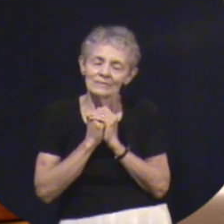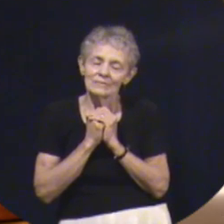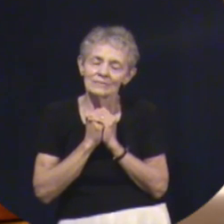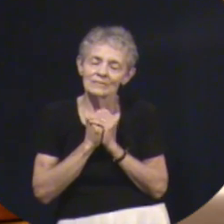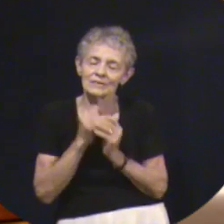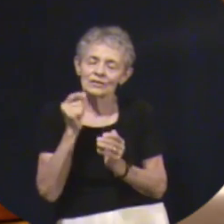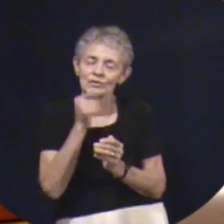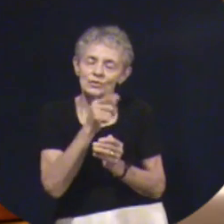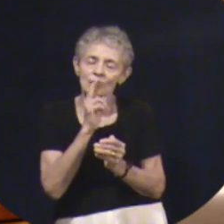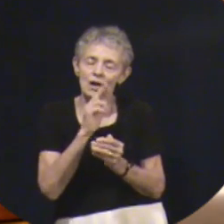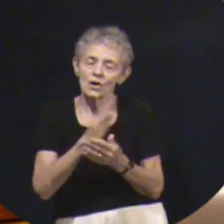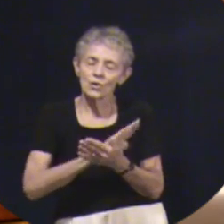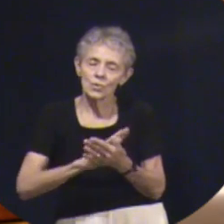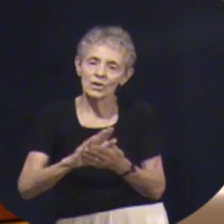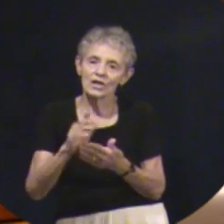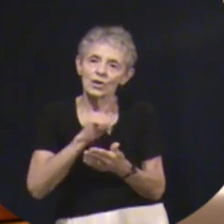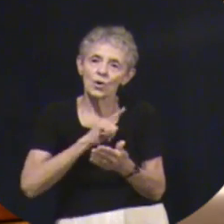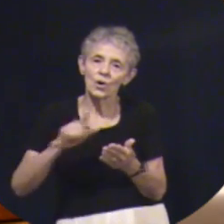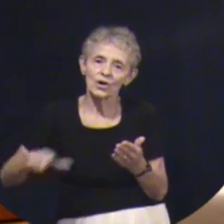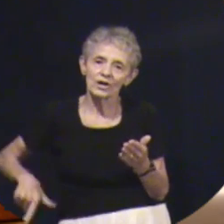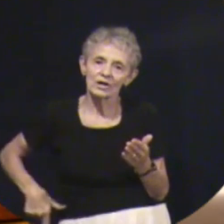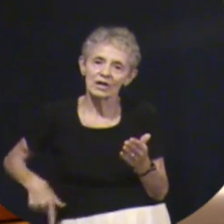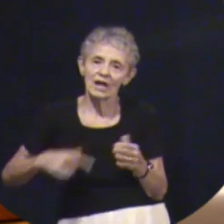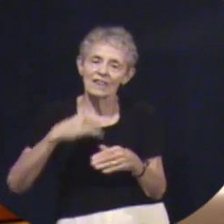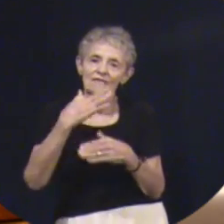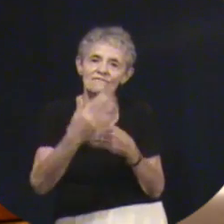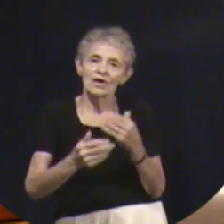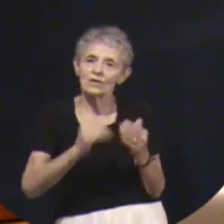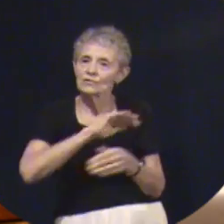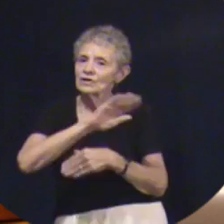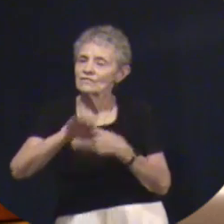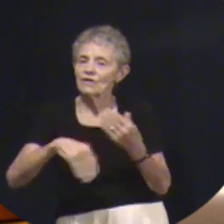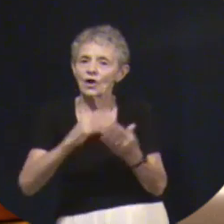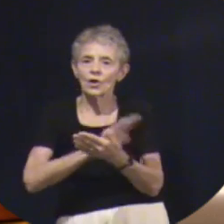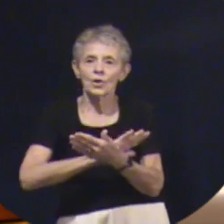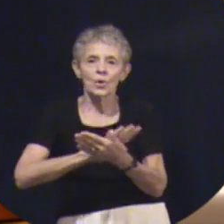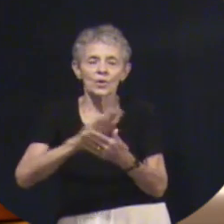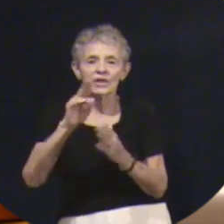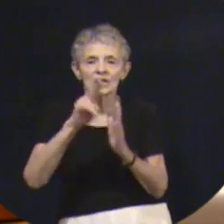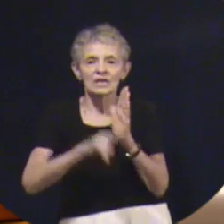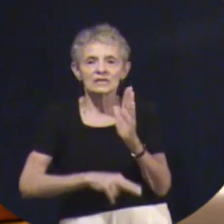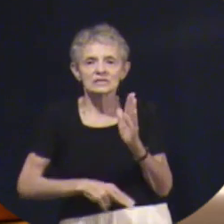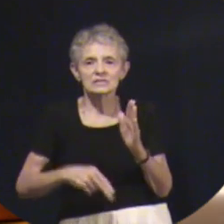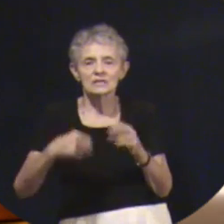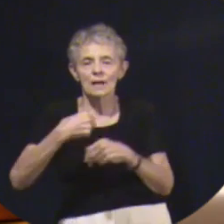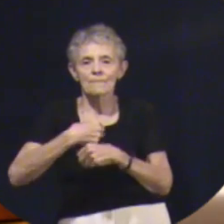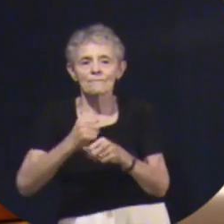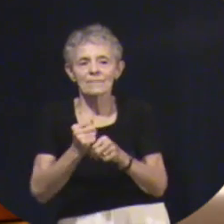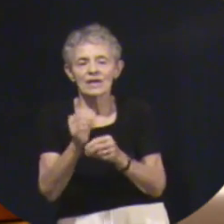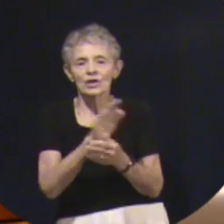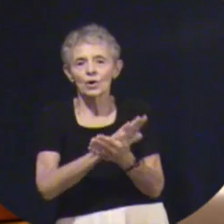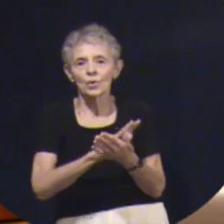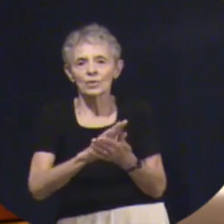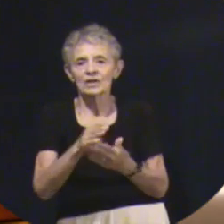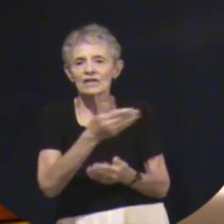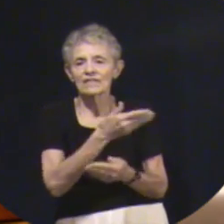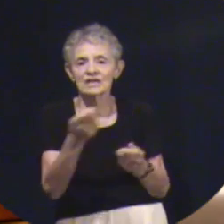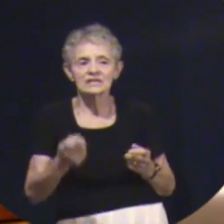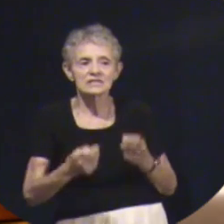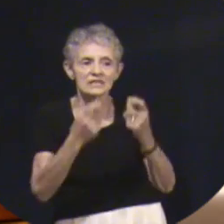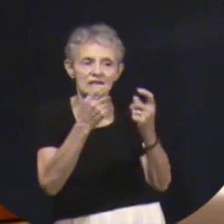You are indeed holy, O Lord, the font of all holiness. Make holy, therefore, these